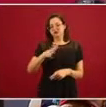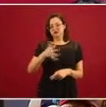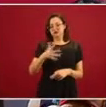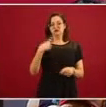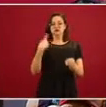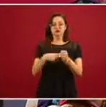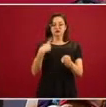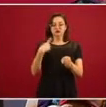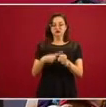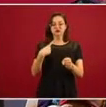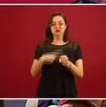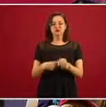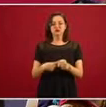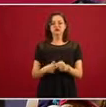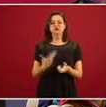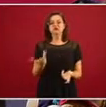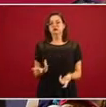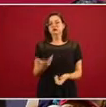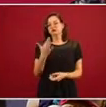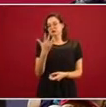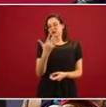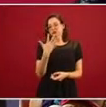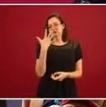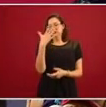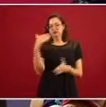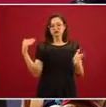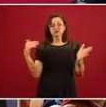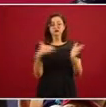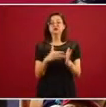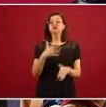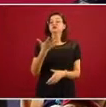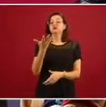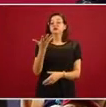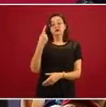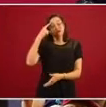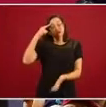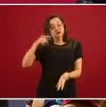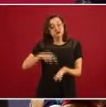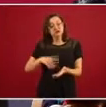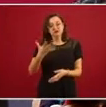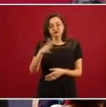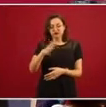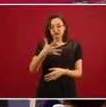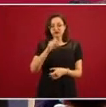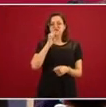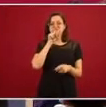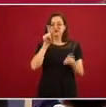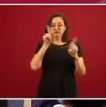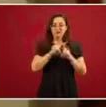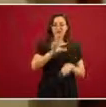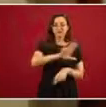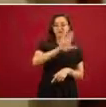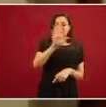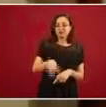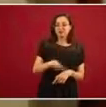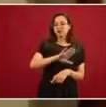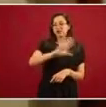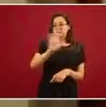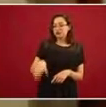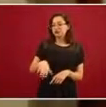an estimated number of cases, which is different from the confirmed number of cases. We have over